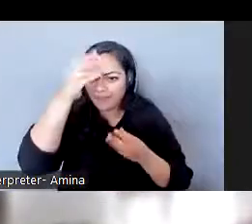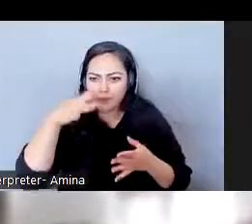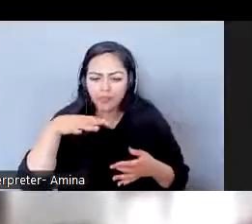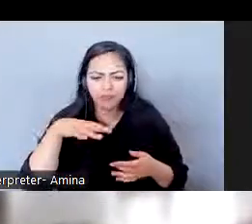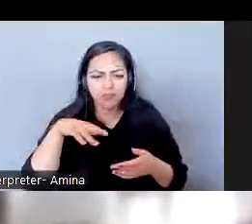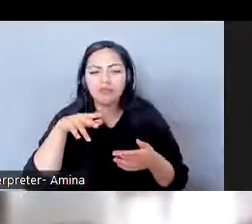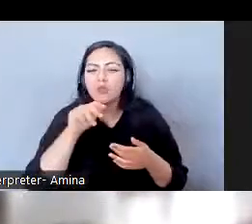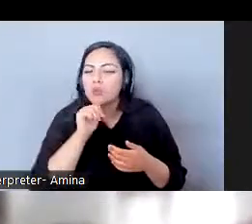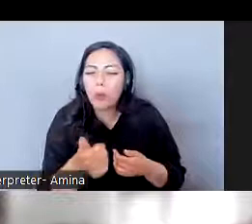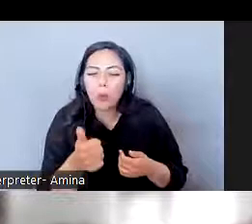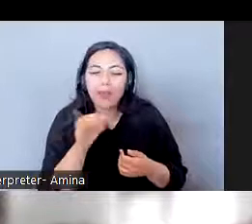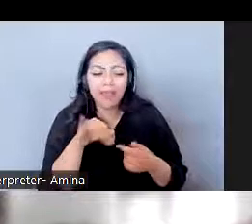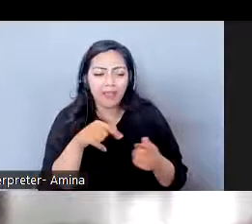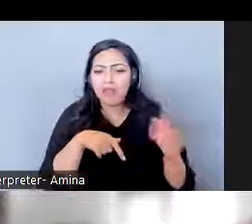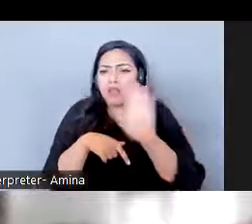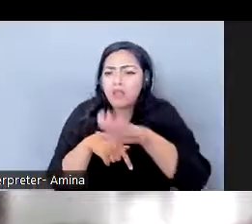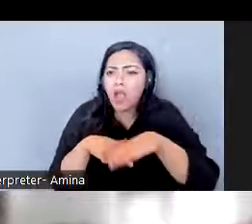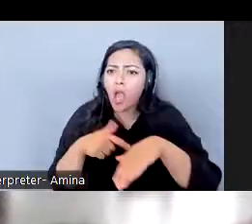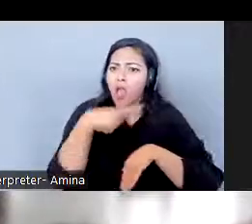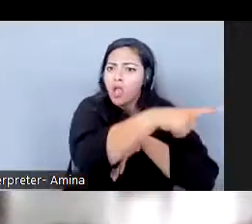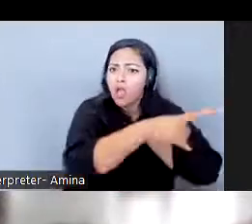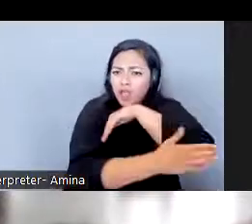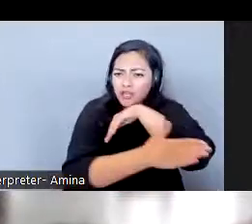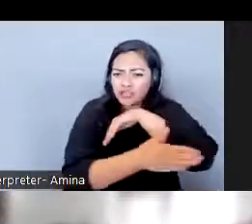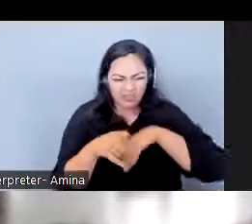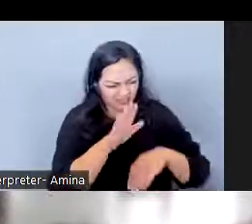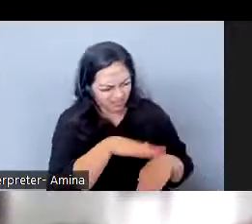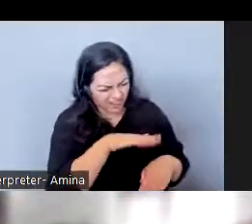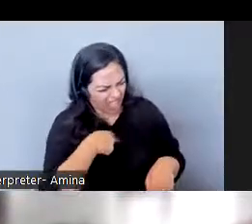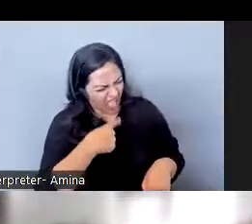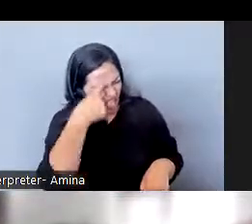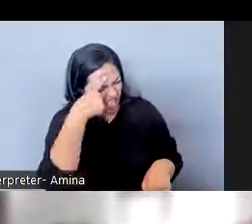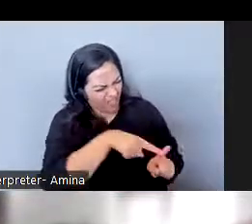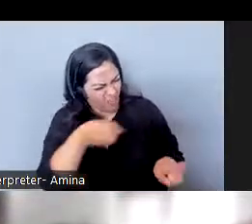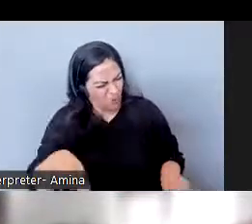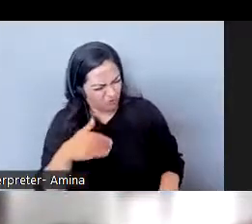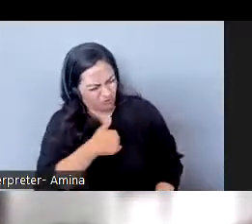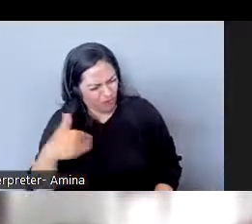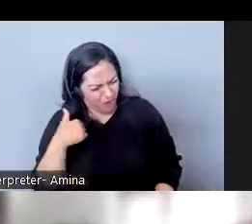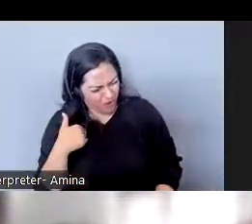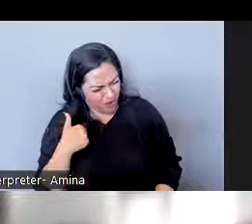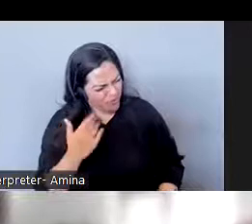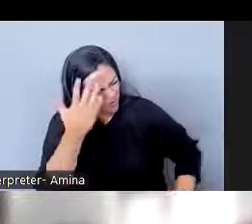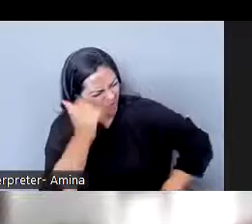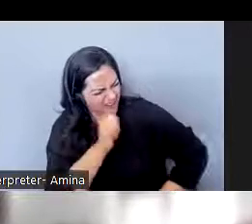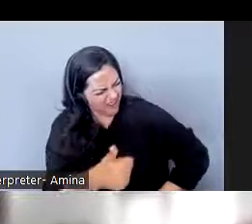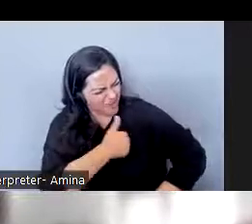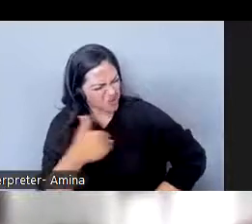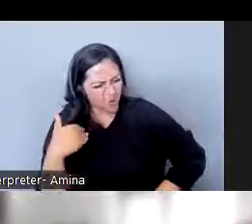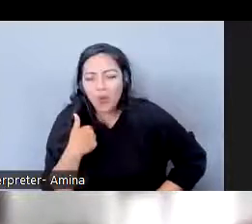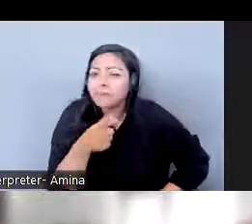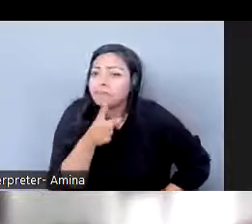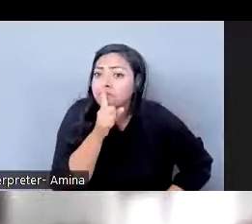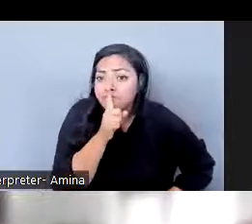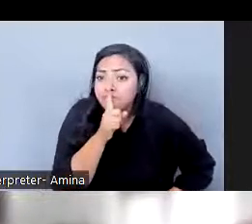city? Why are you in this country? Why are you not back here and I'll use Toronto as an example. Why are you not here in Toronto with us? So